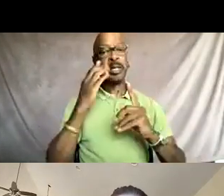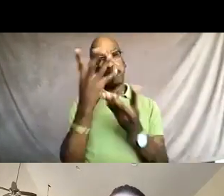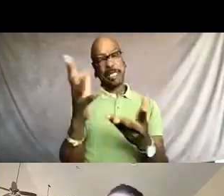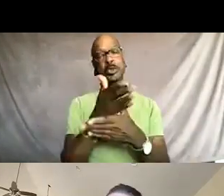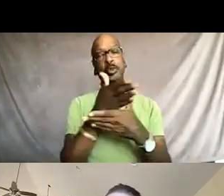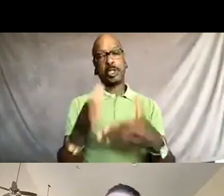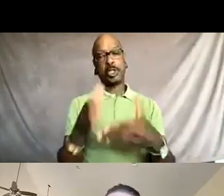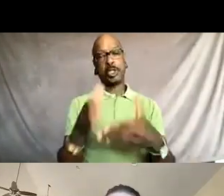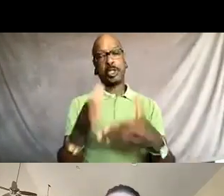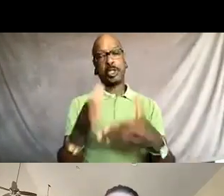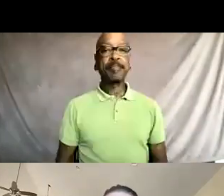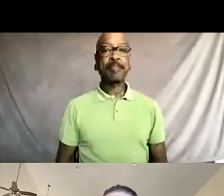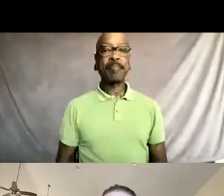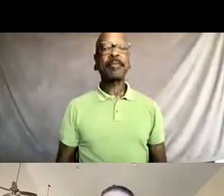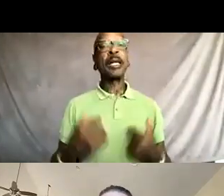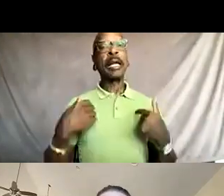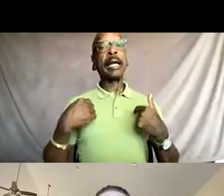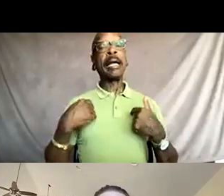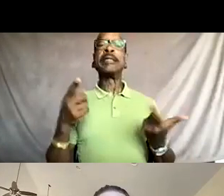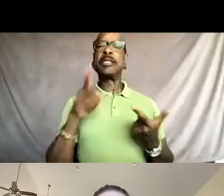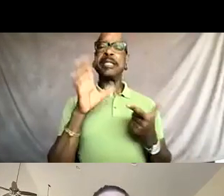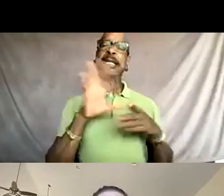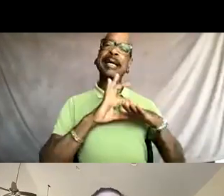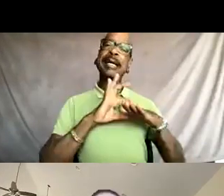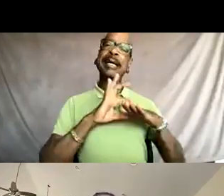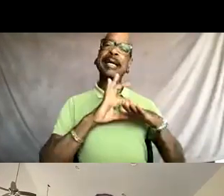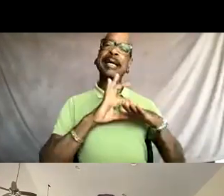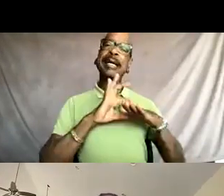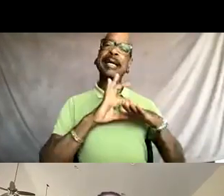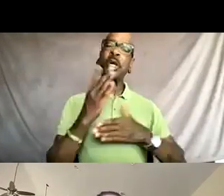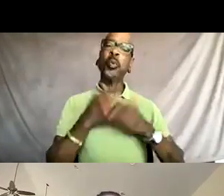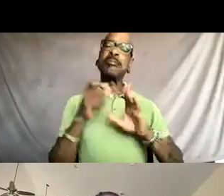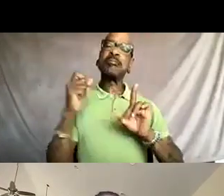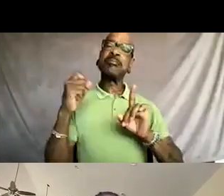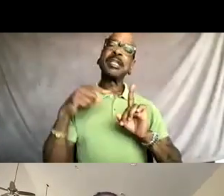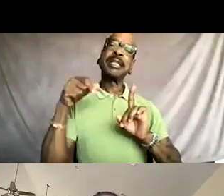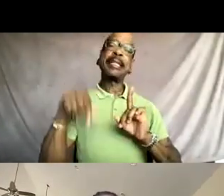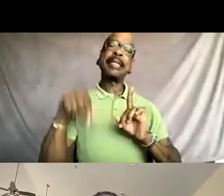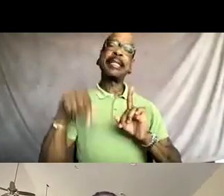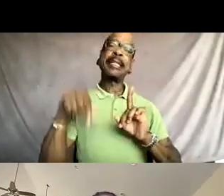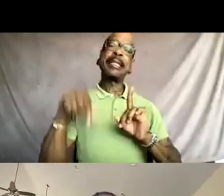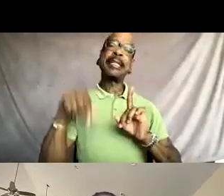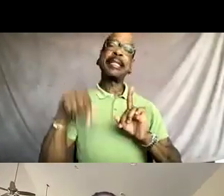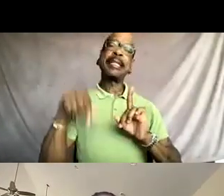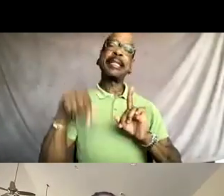do, I'm going to give a little bit of context about what prompted this workshop. And then